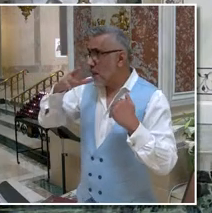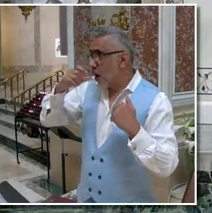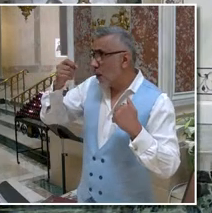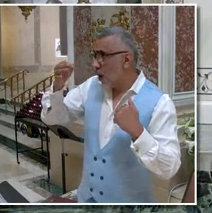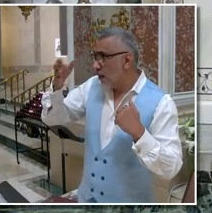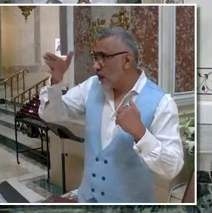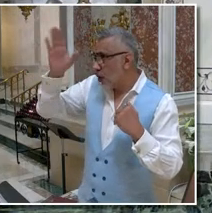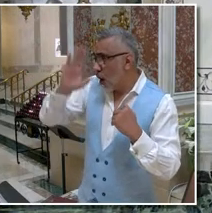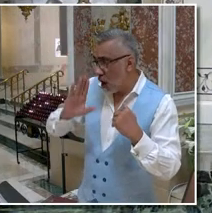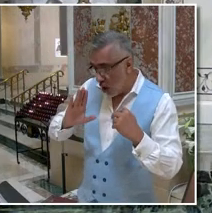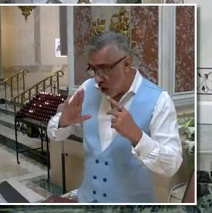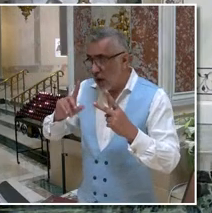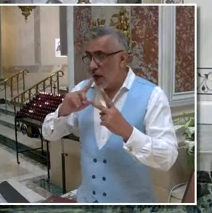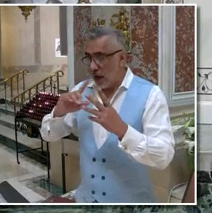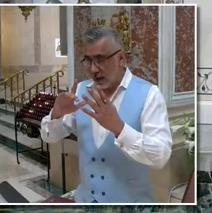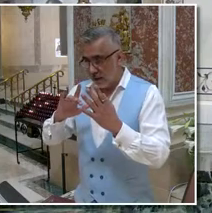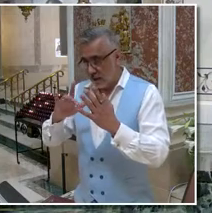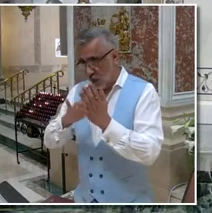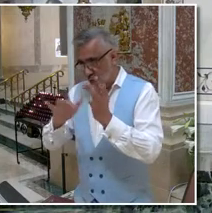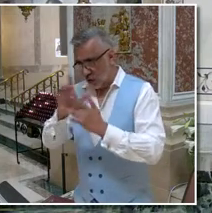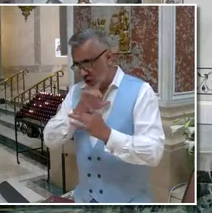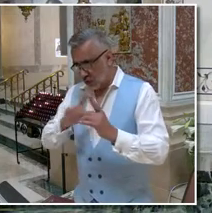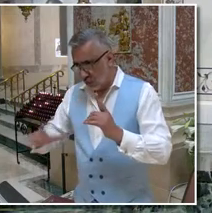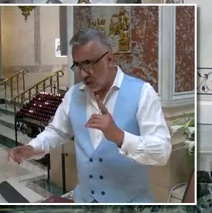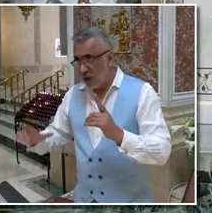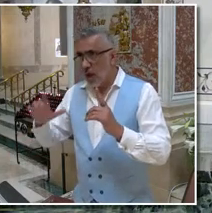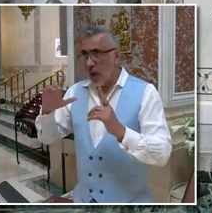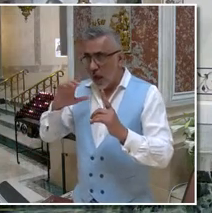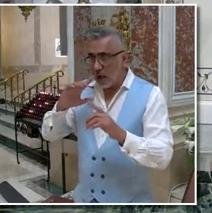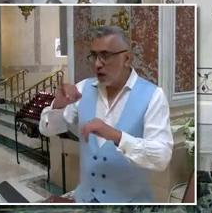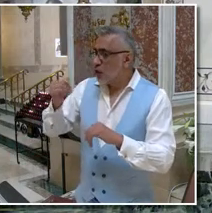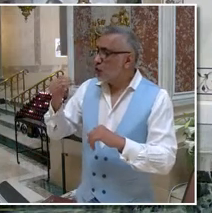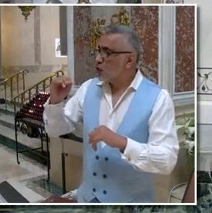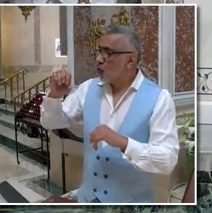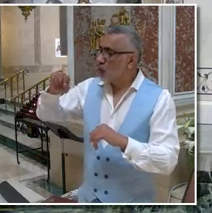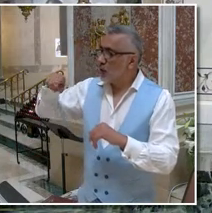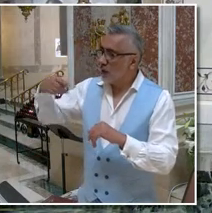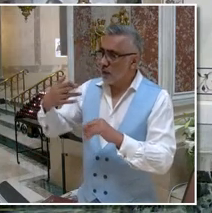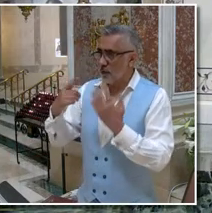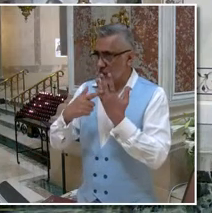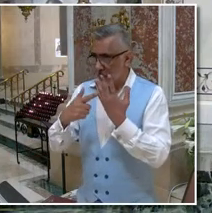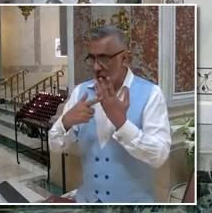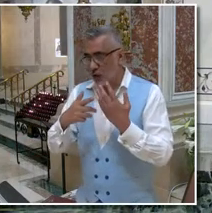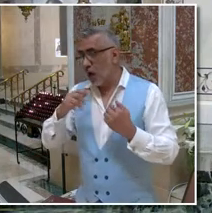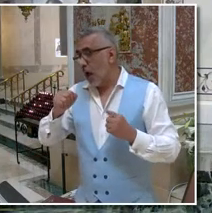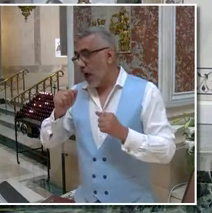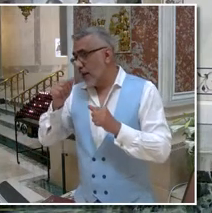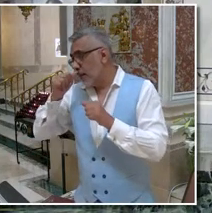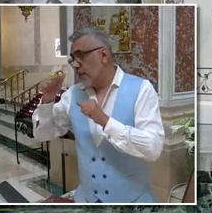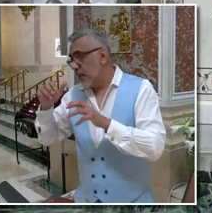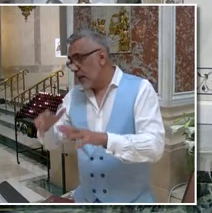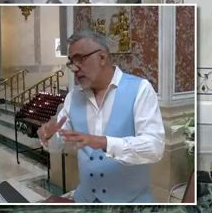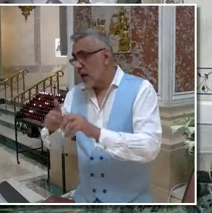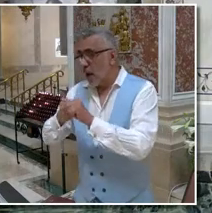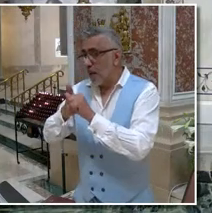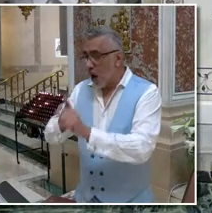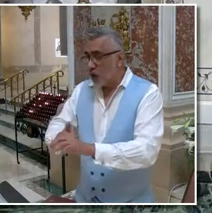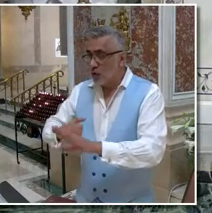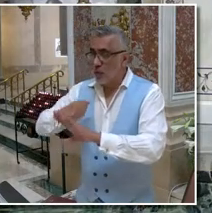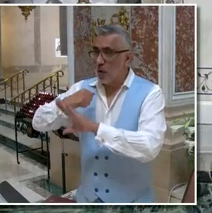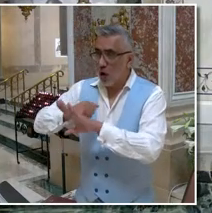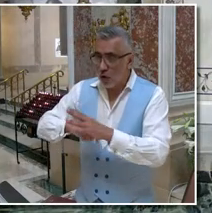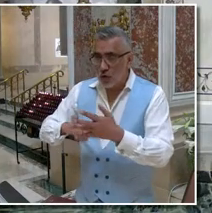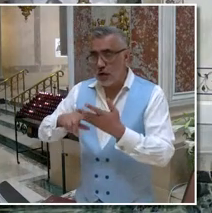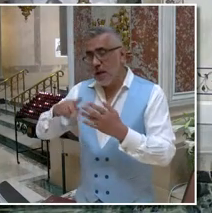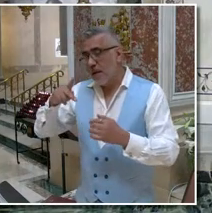and Lord Jesus Christ, and Blessed Joseph, her spouse, your blessed apostles and martyrs,